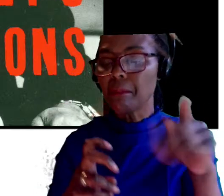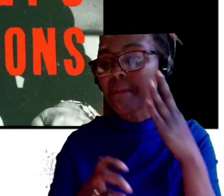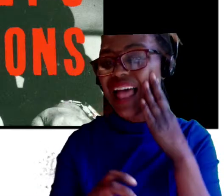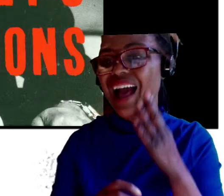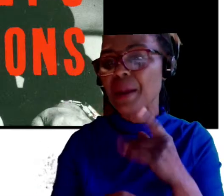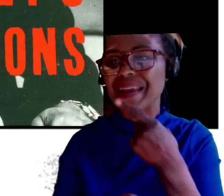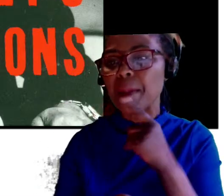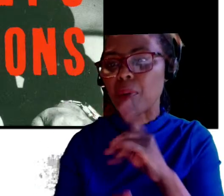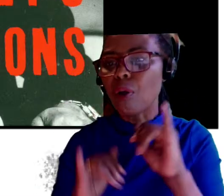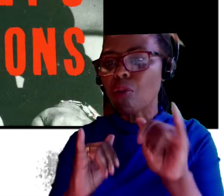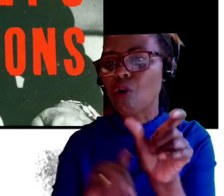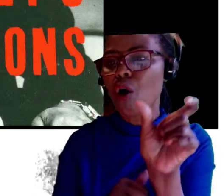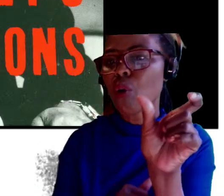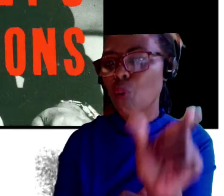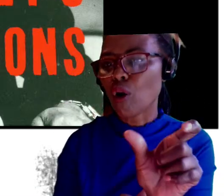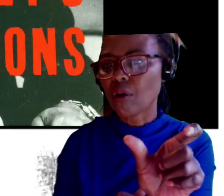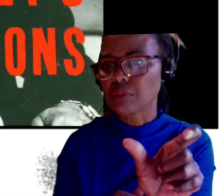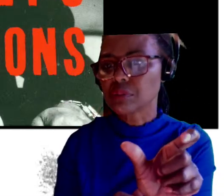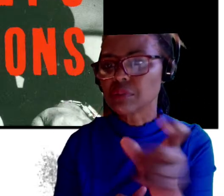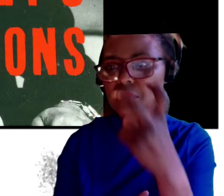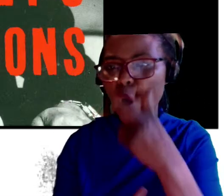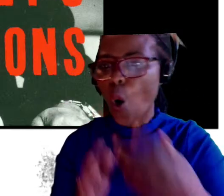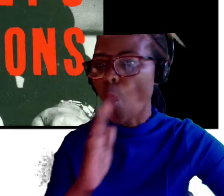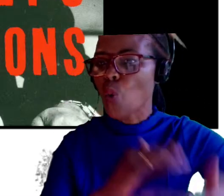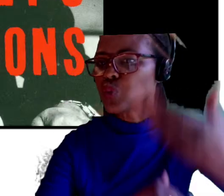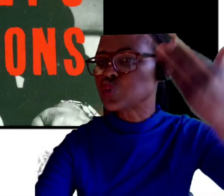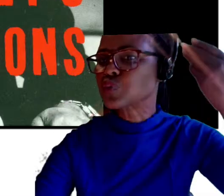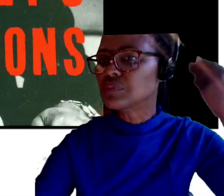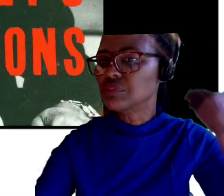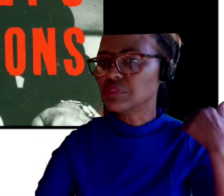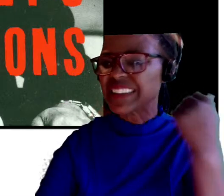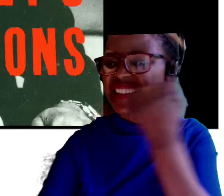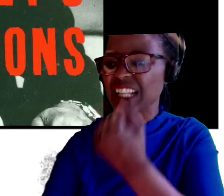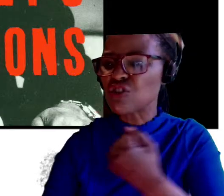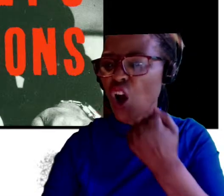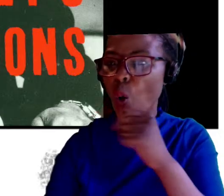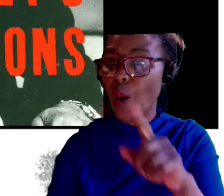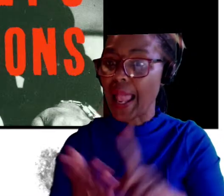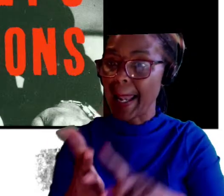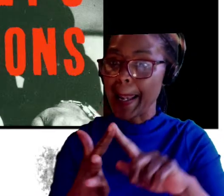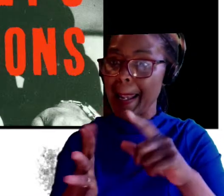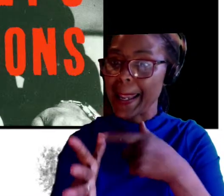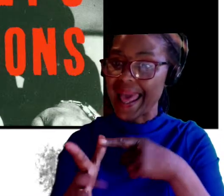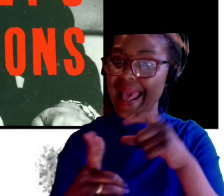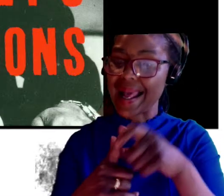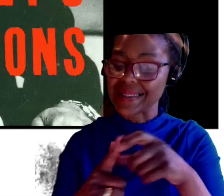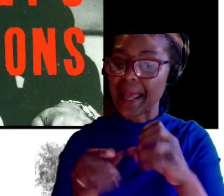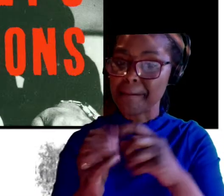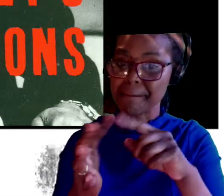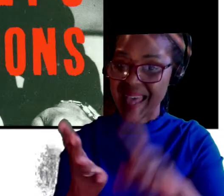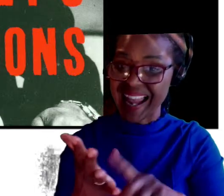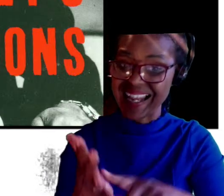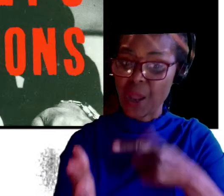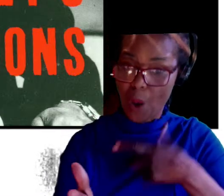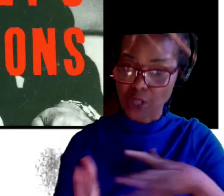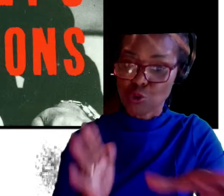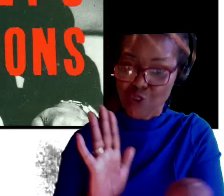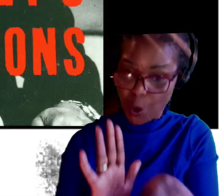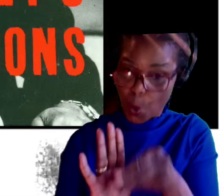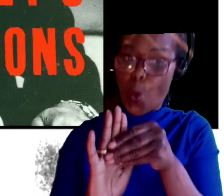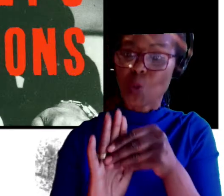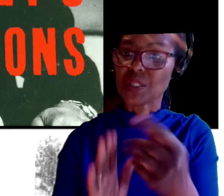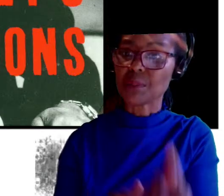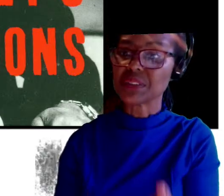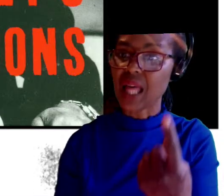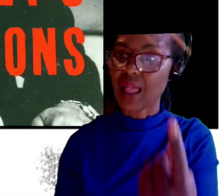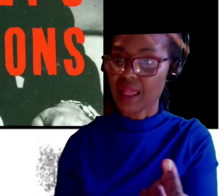Leadbelly himself sounds keen to record this one. There's pride and pain and anger and love in the lyrics, a vast